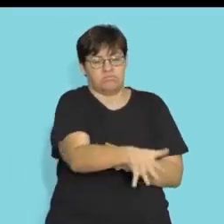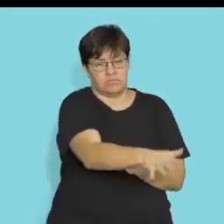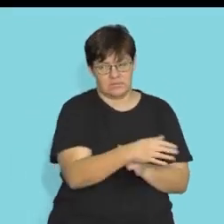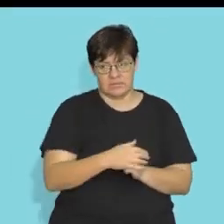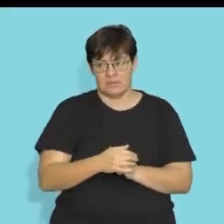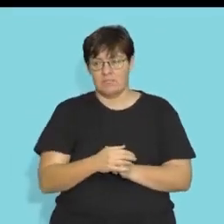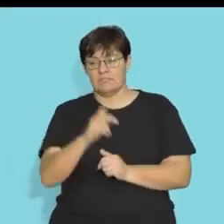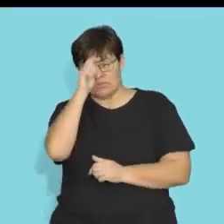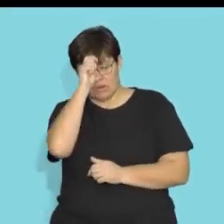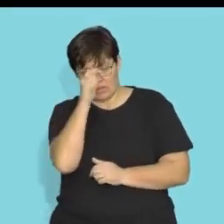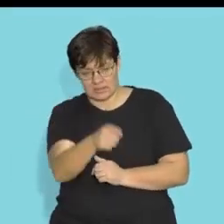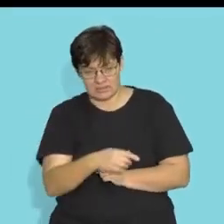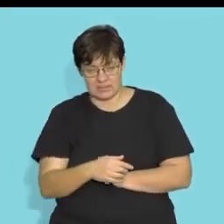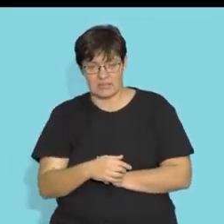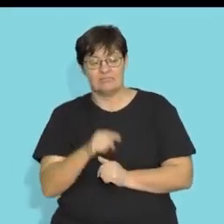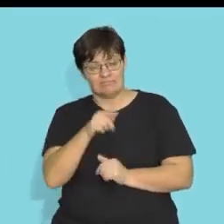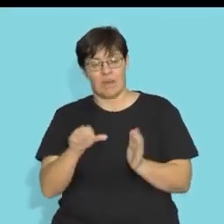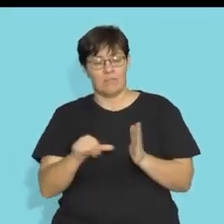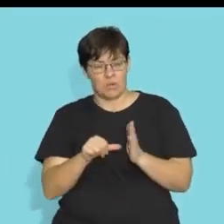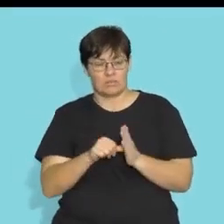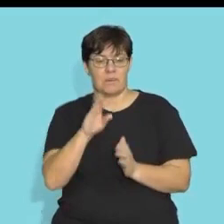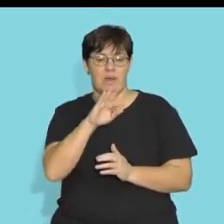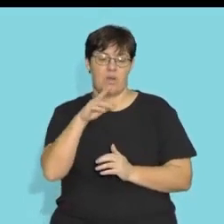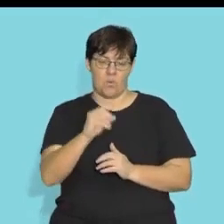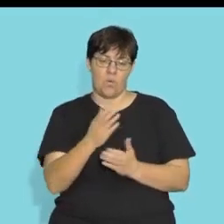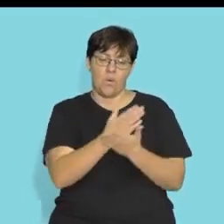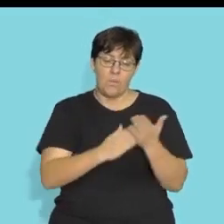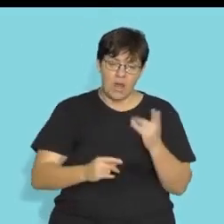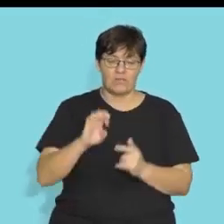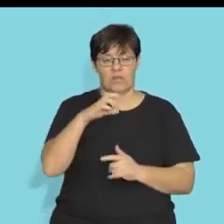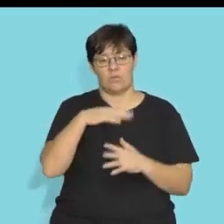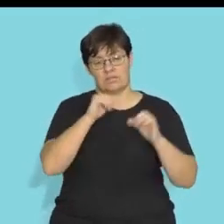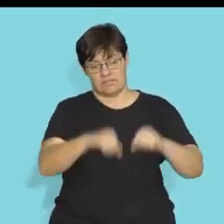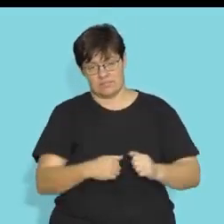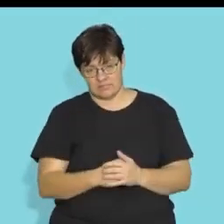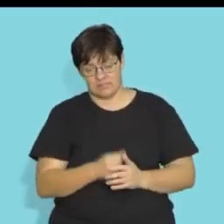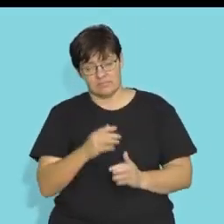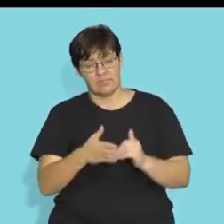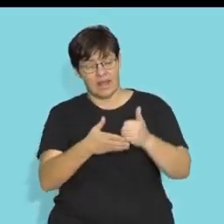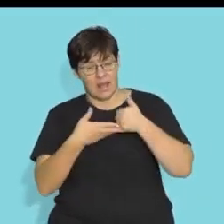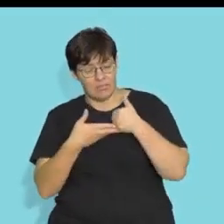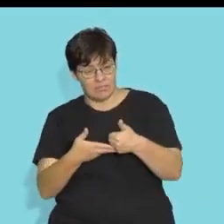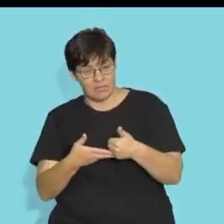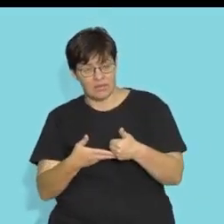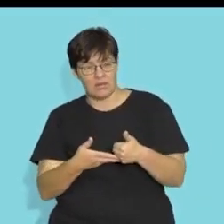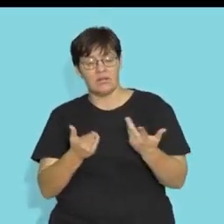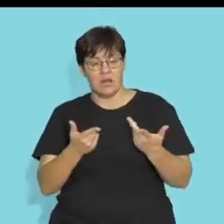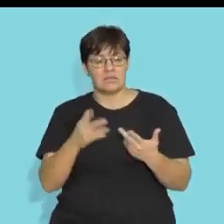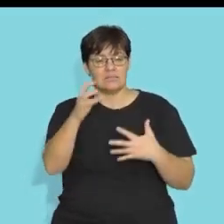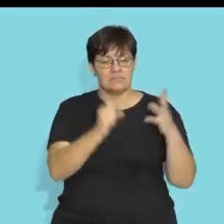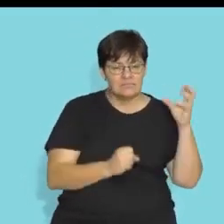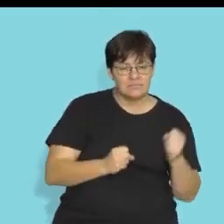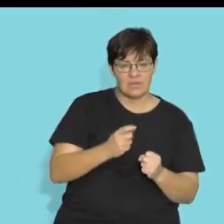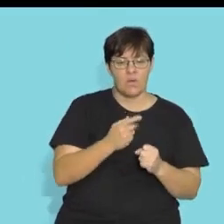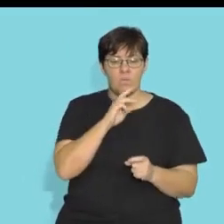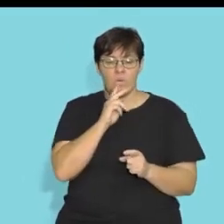that soak up the excess runoff. So it's important that we recognize that wetlands are an important biome or part of the ecosystem that helps